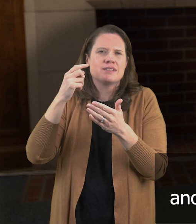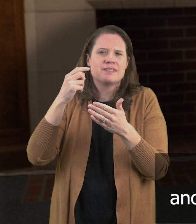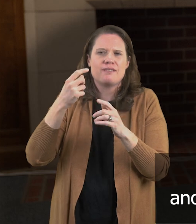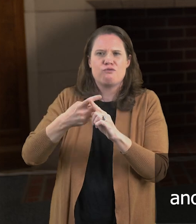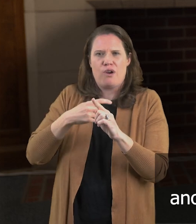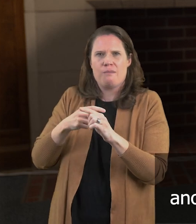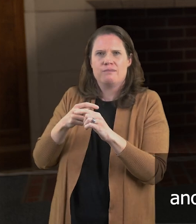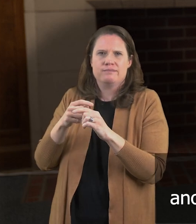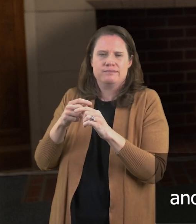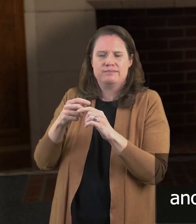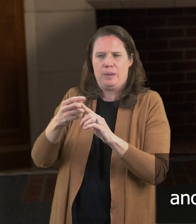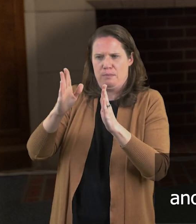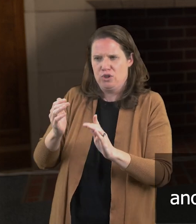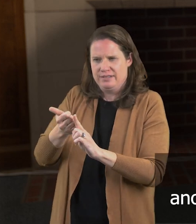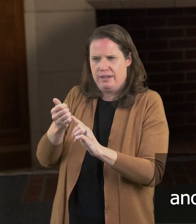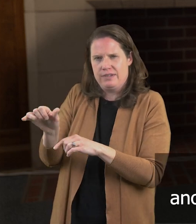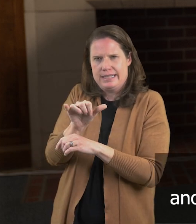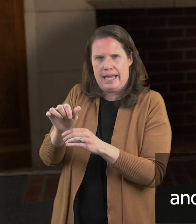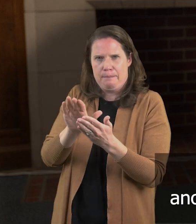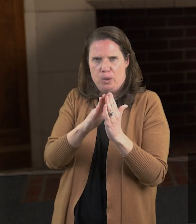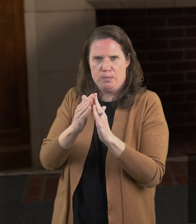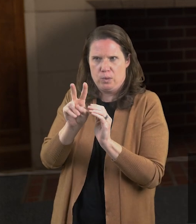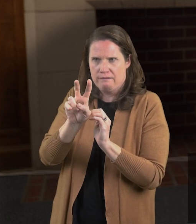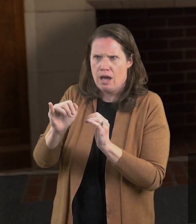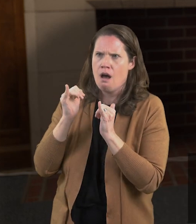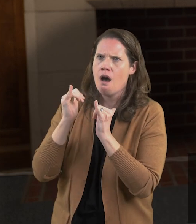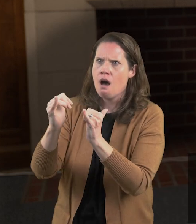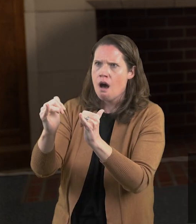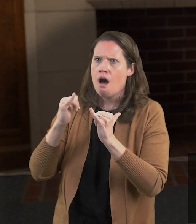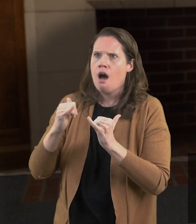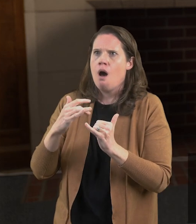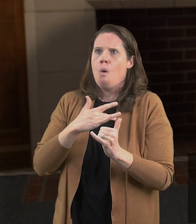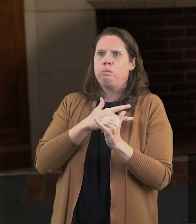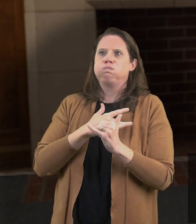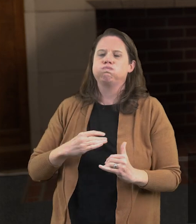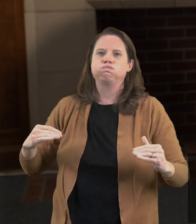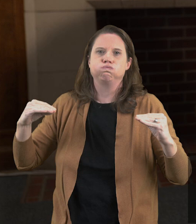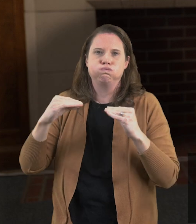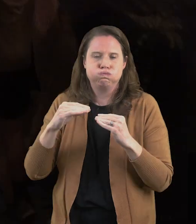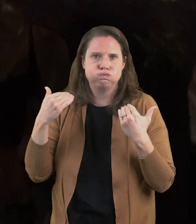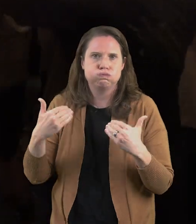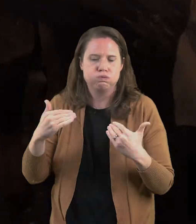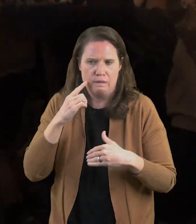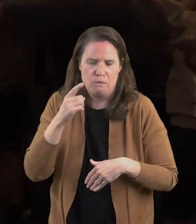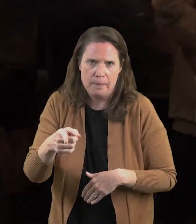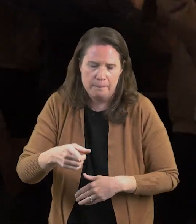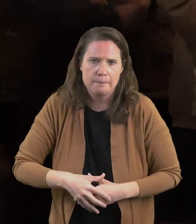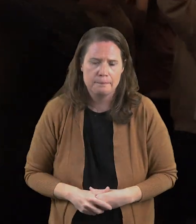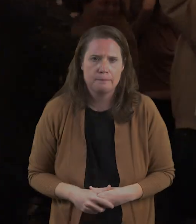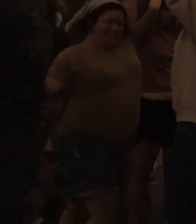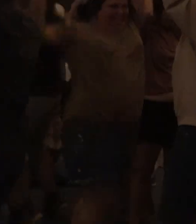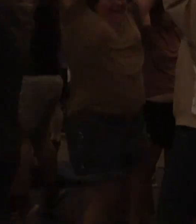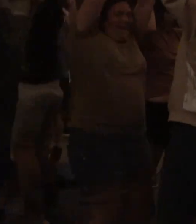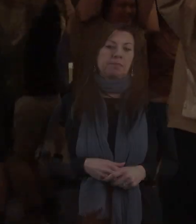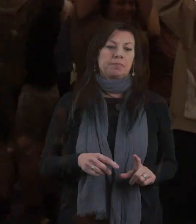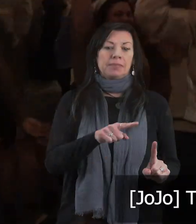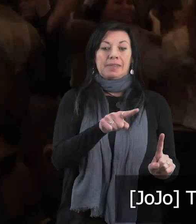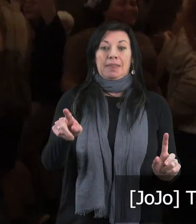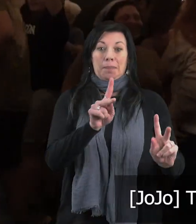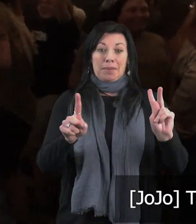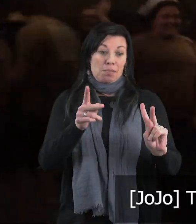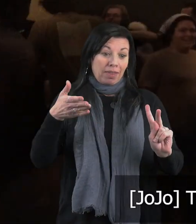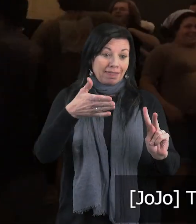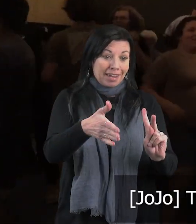it from another person who's in their community, it just takes it to a whole different level and meaning for them. Jojo dances. Jojo.